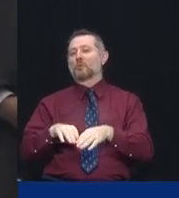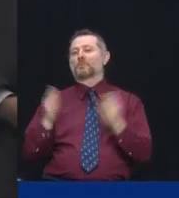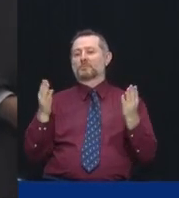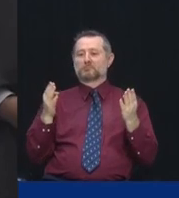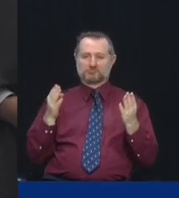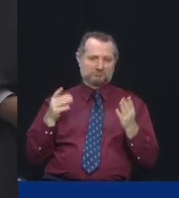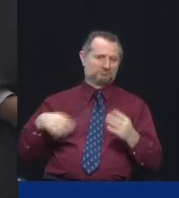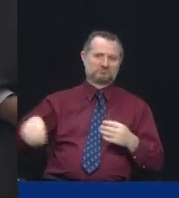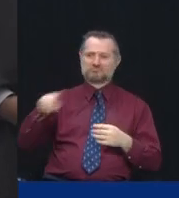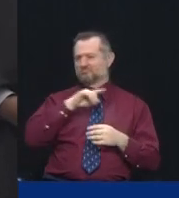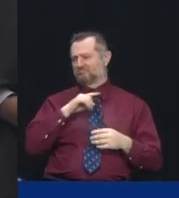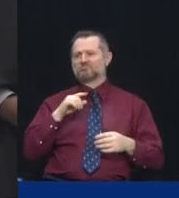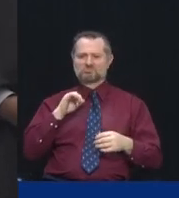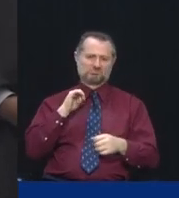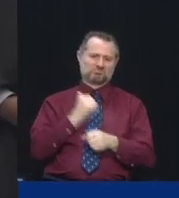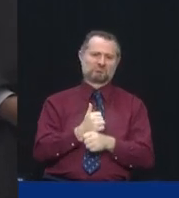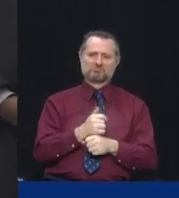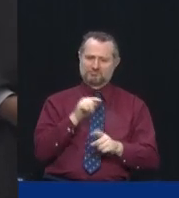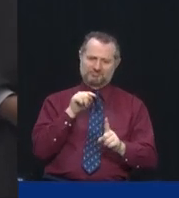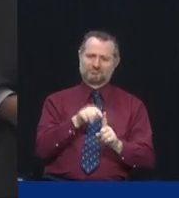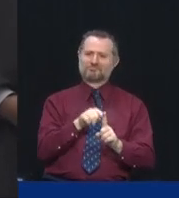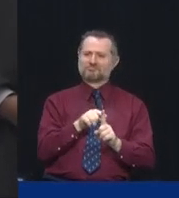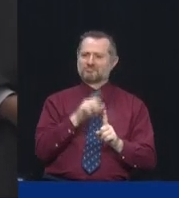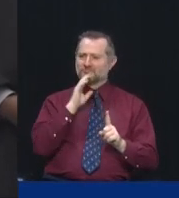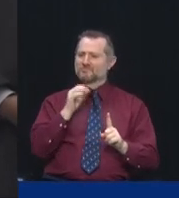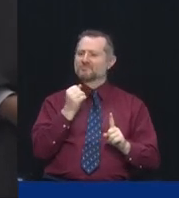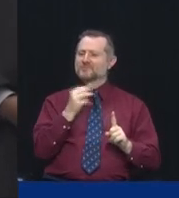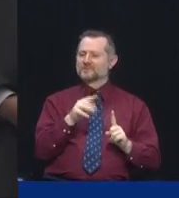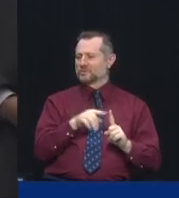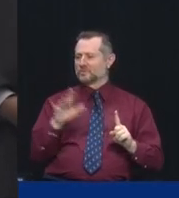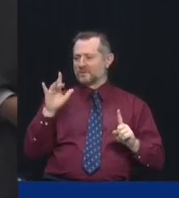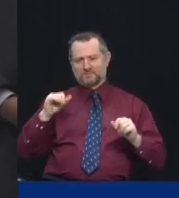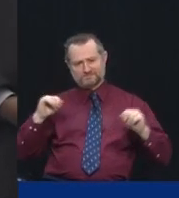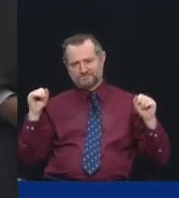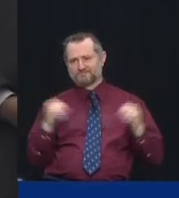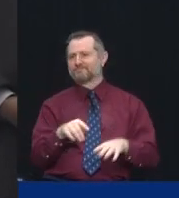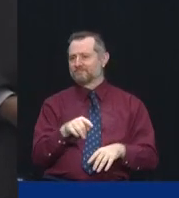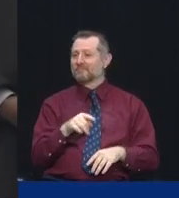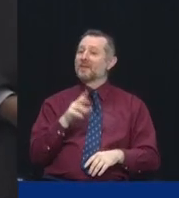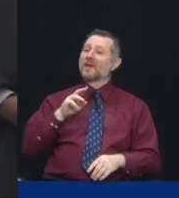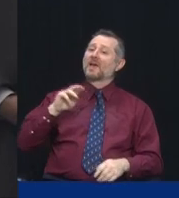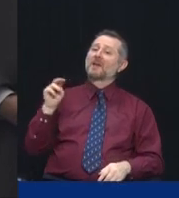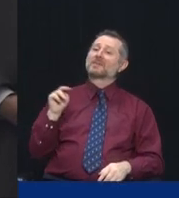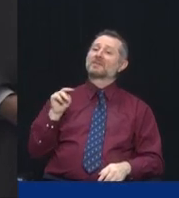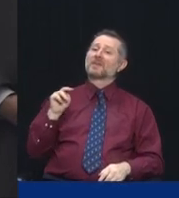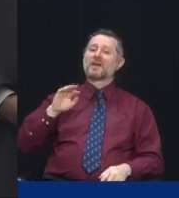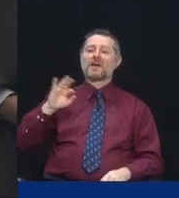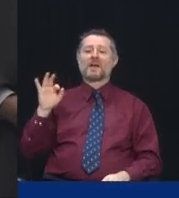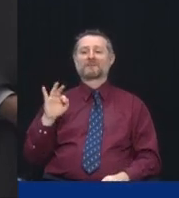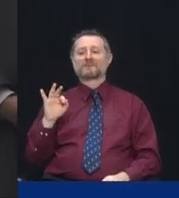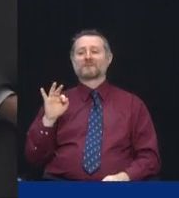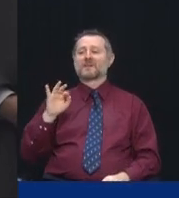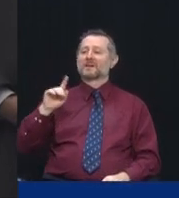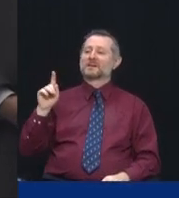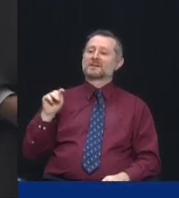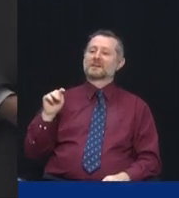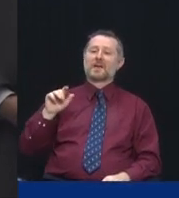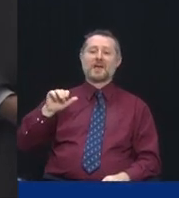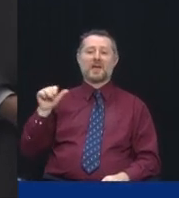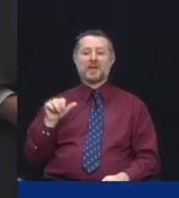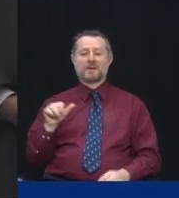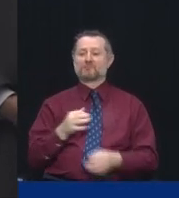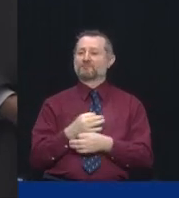25. NFTA has provided free bus vouchers for 1,000